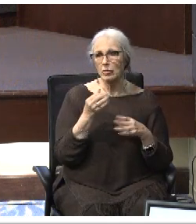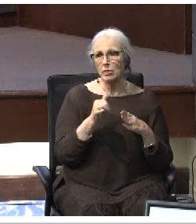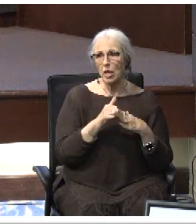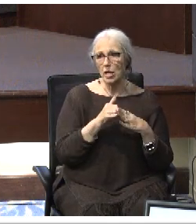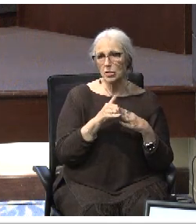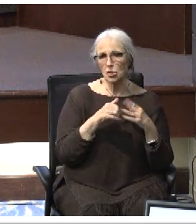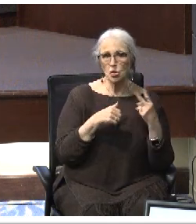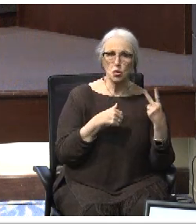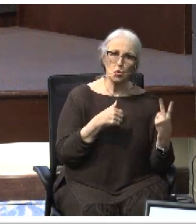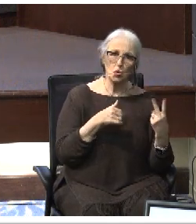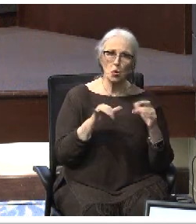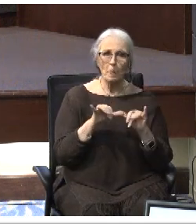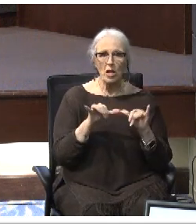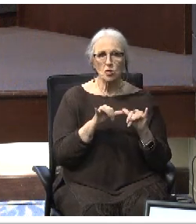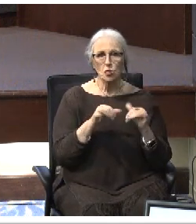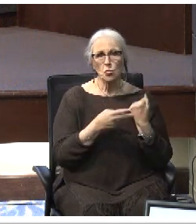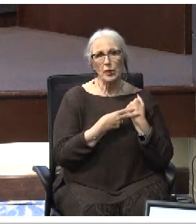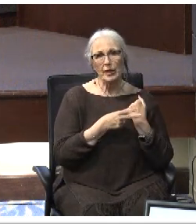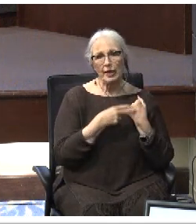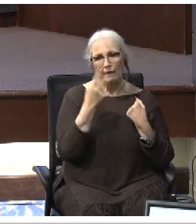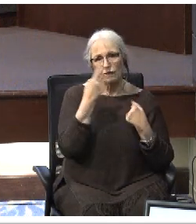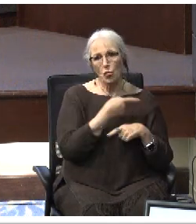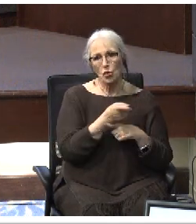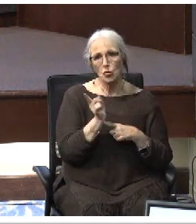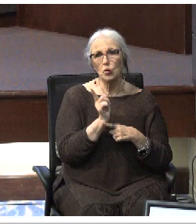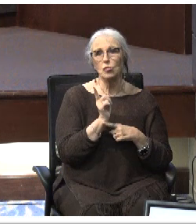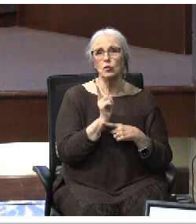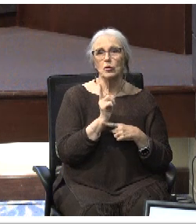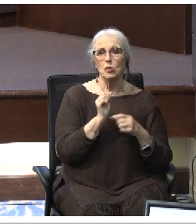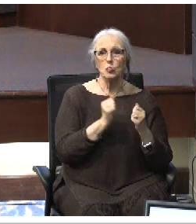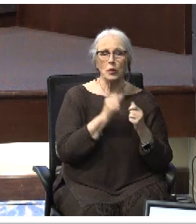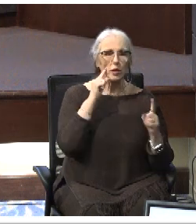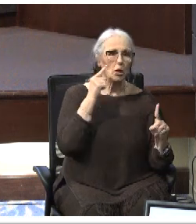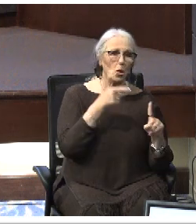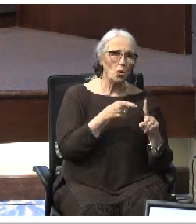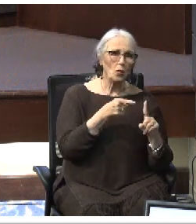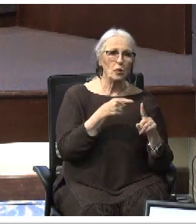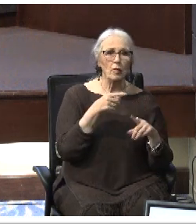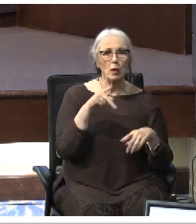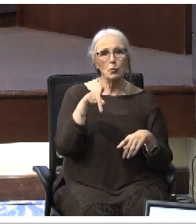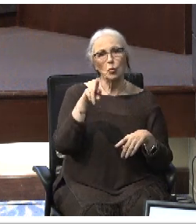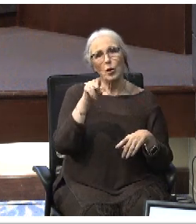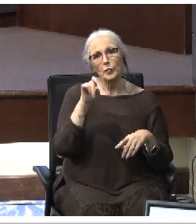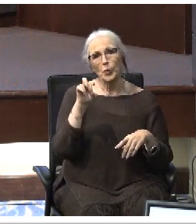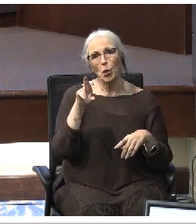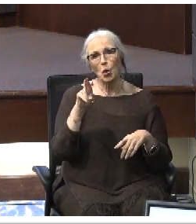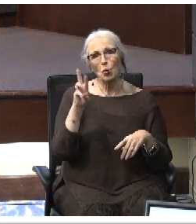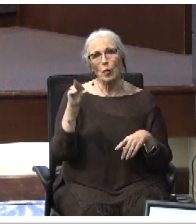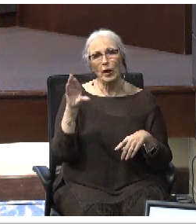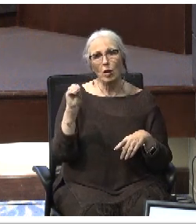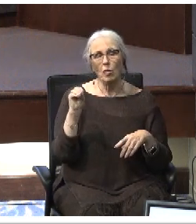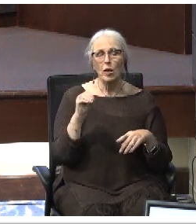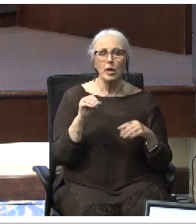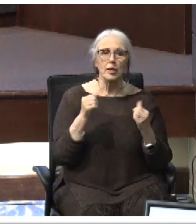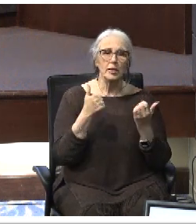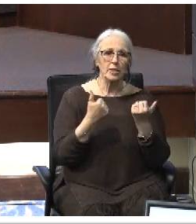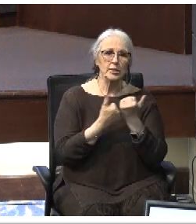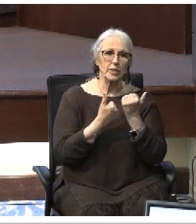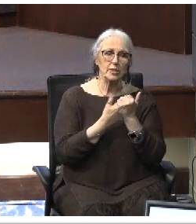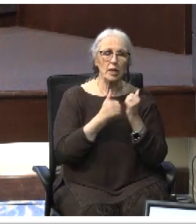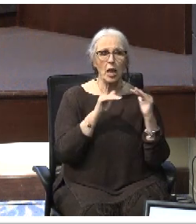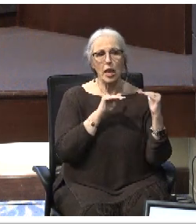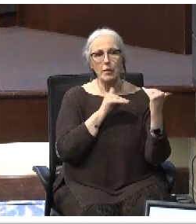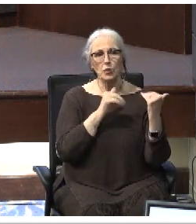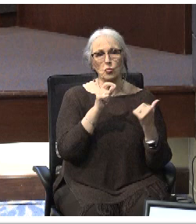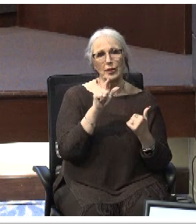keep for you all in alignment with the goals from Prosper Waco. Assistance with this one is limited to